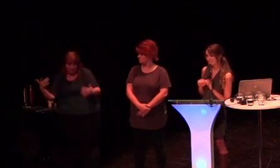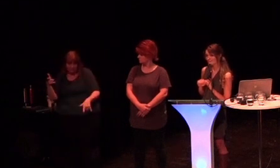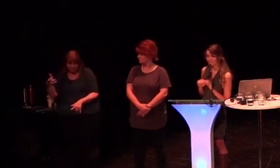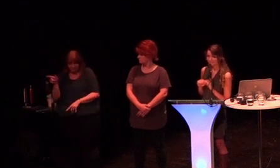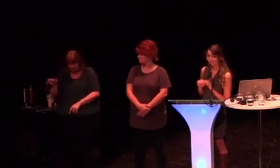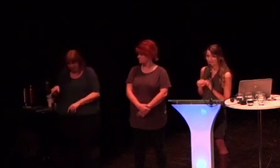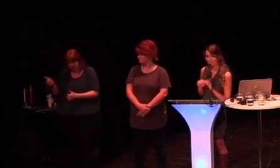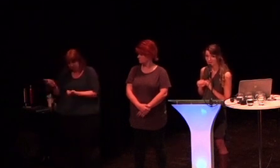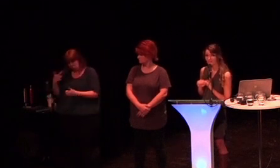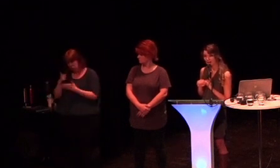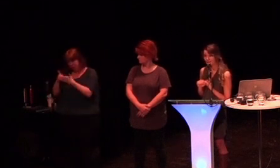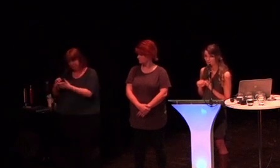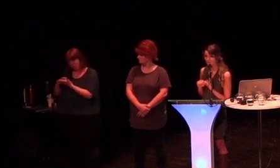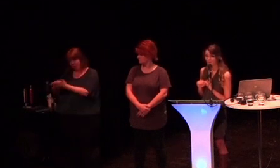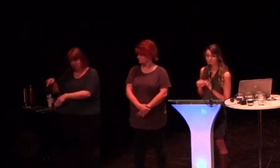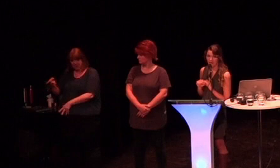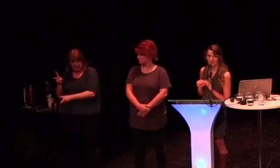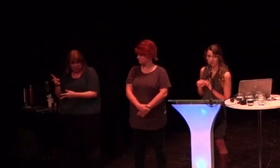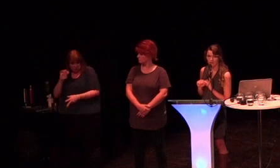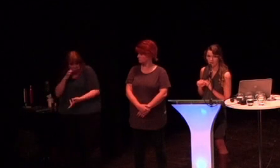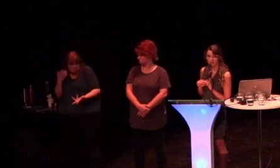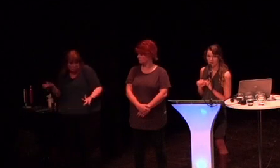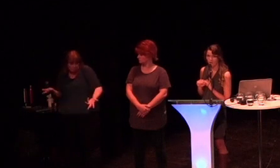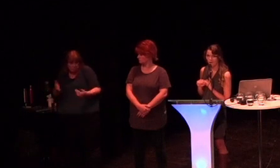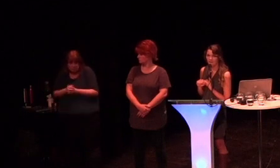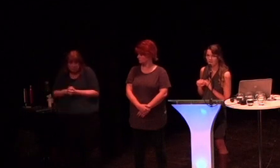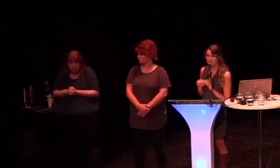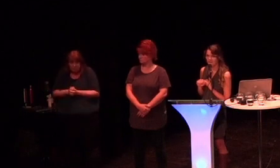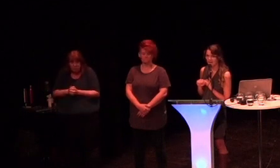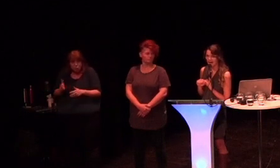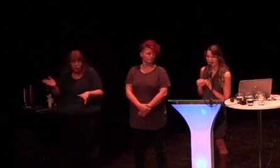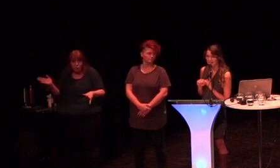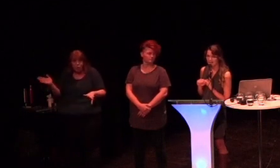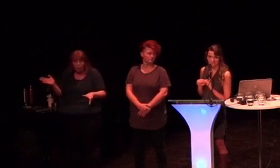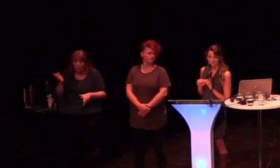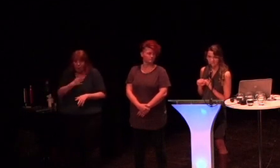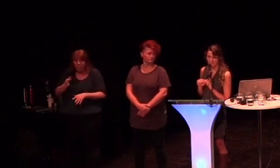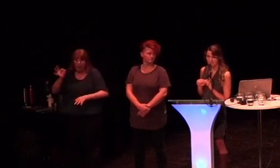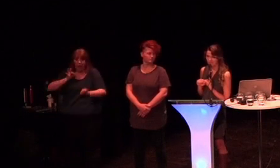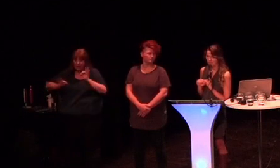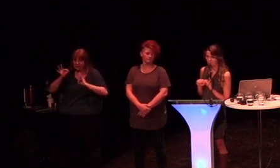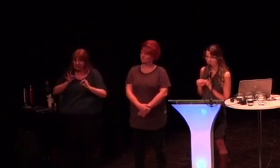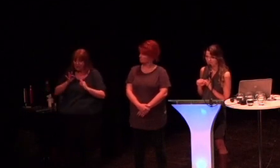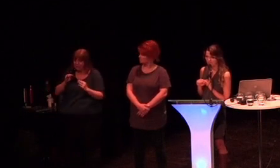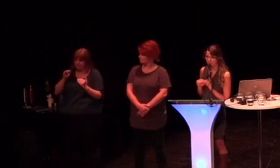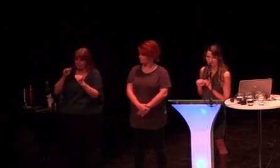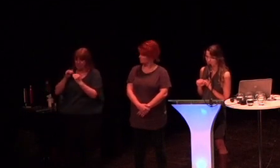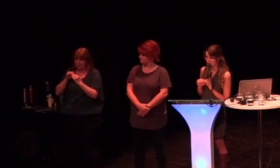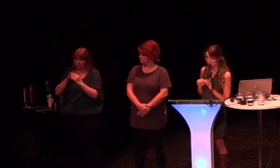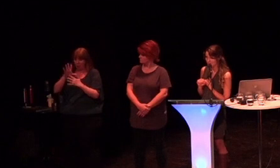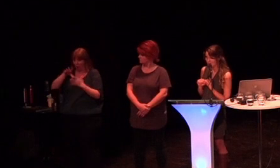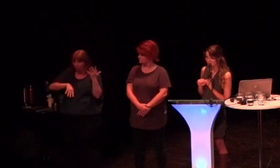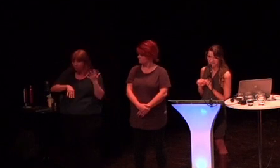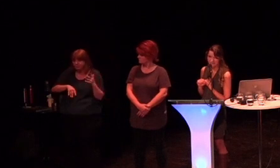if they would recommend that interpreter for that show? Not every actor fits every box. Not